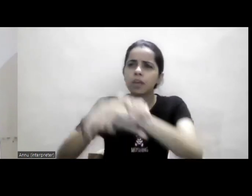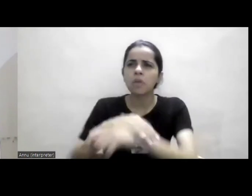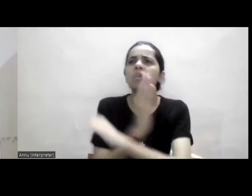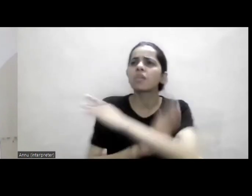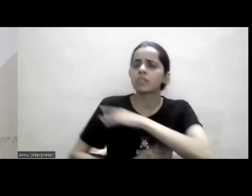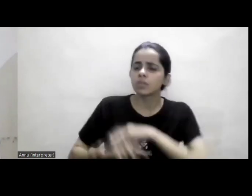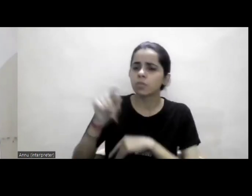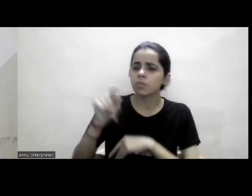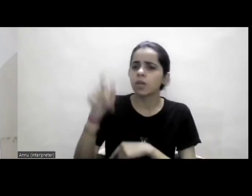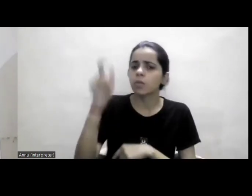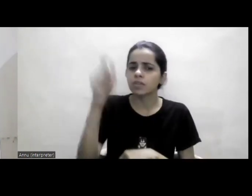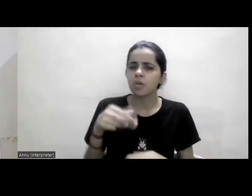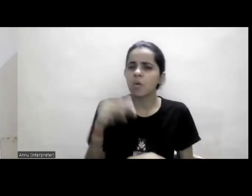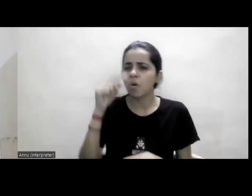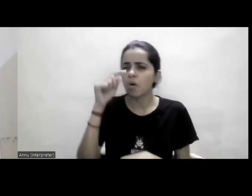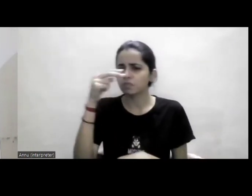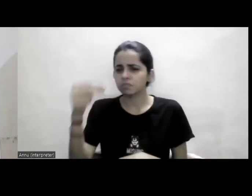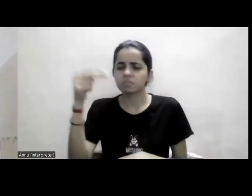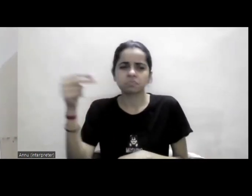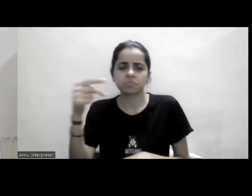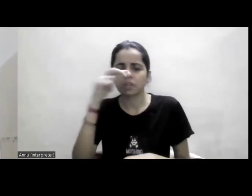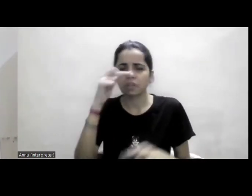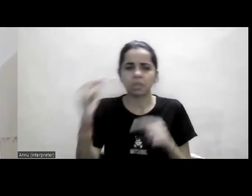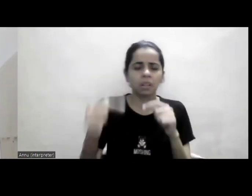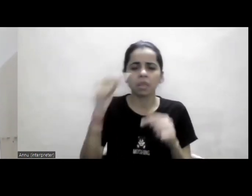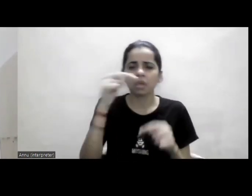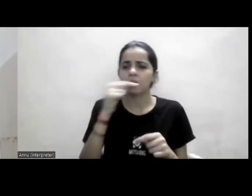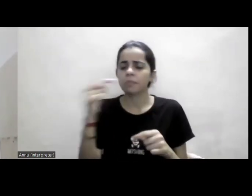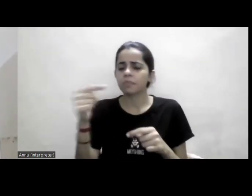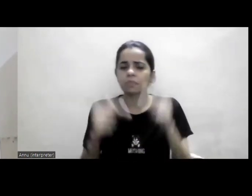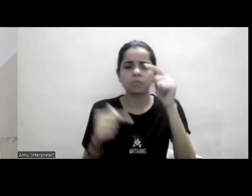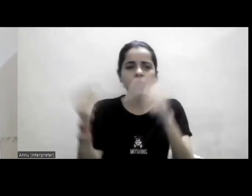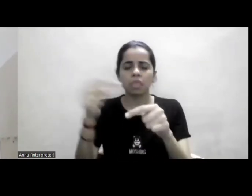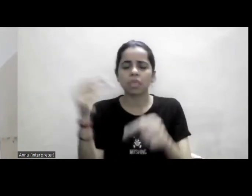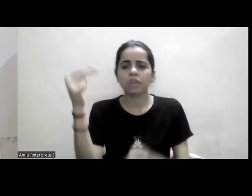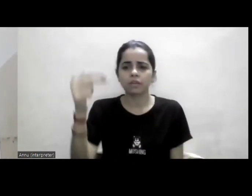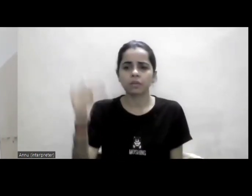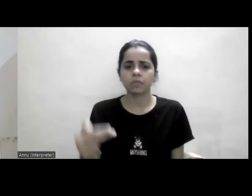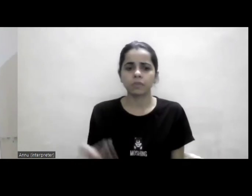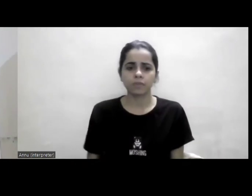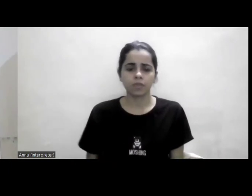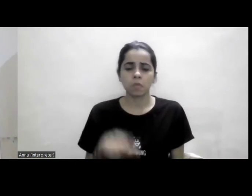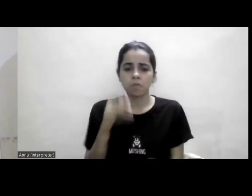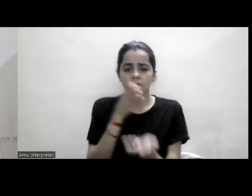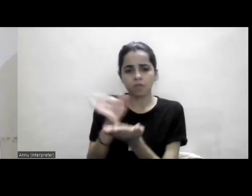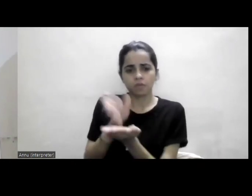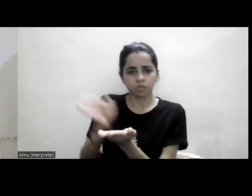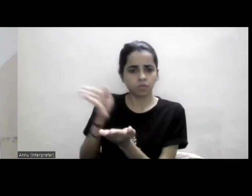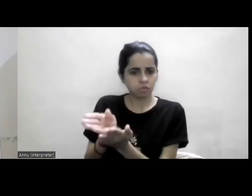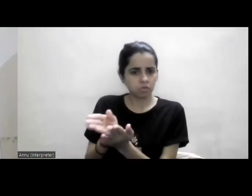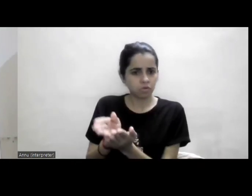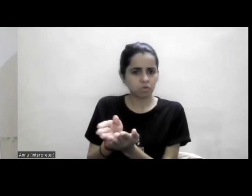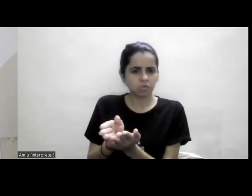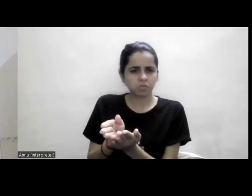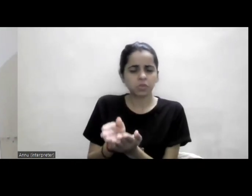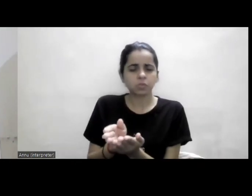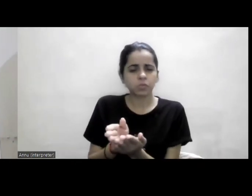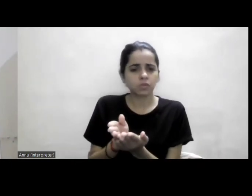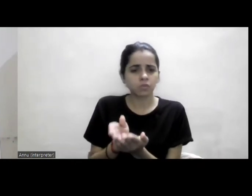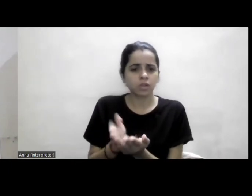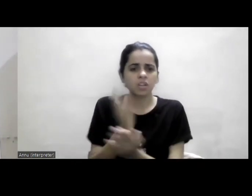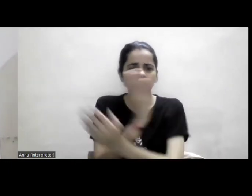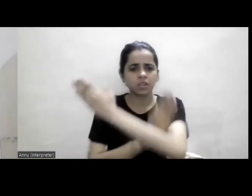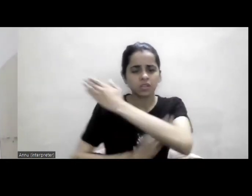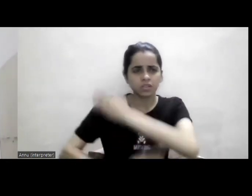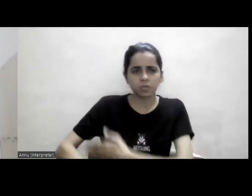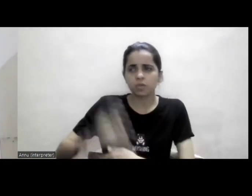a stigma and how there are various parameters how a disability becomes